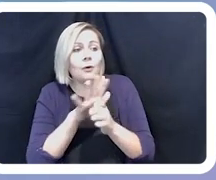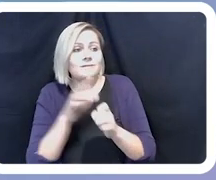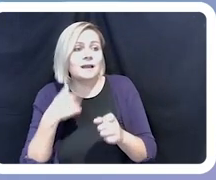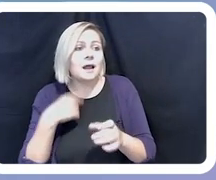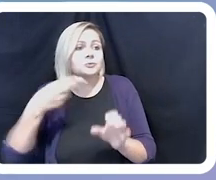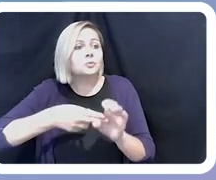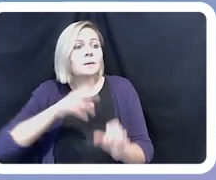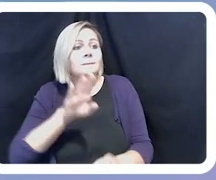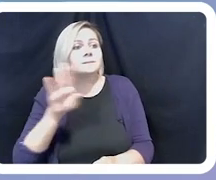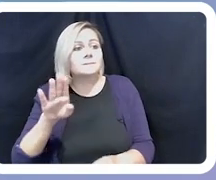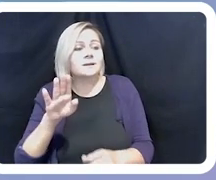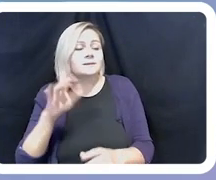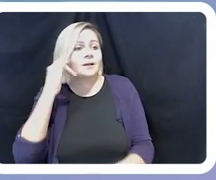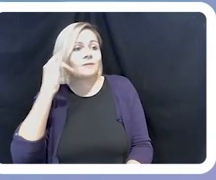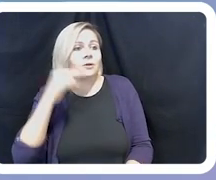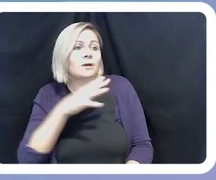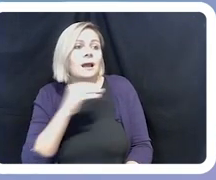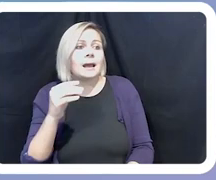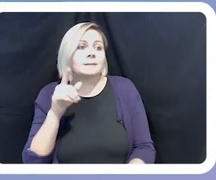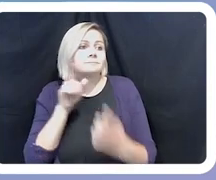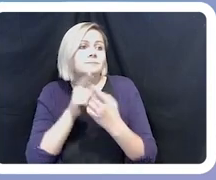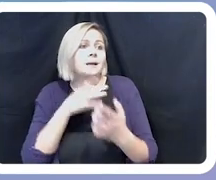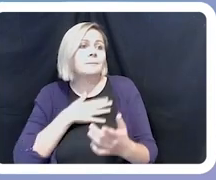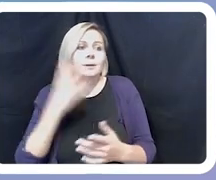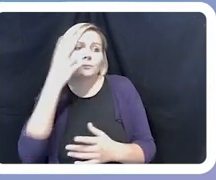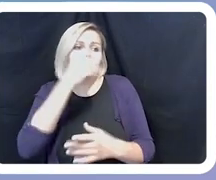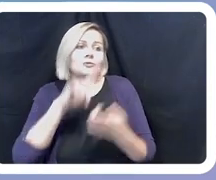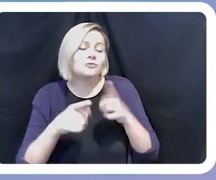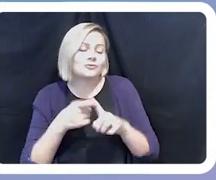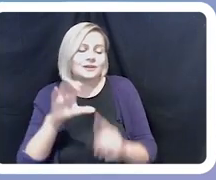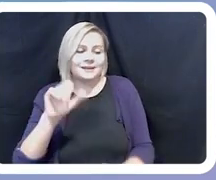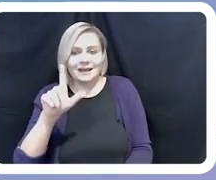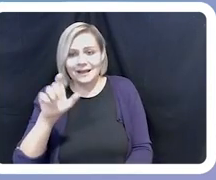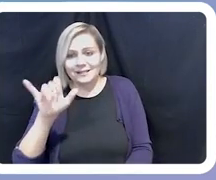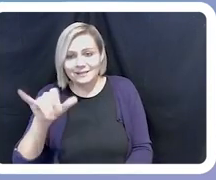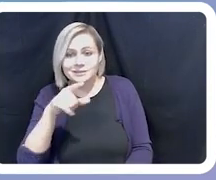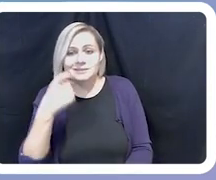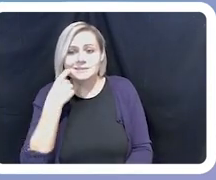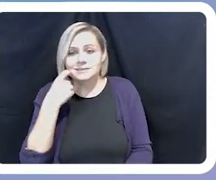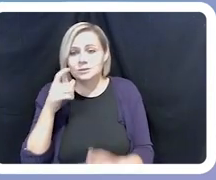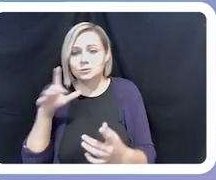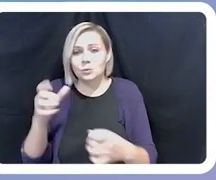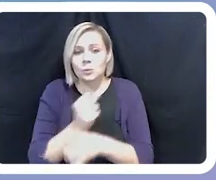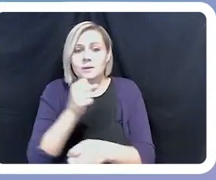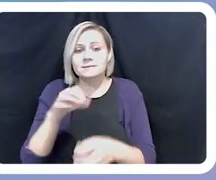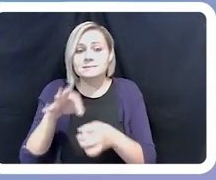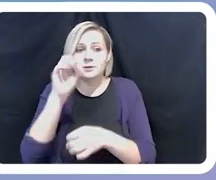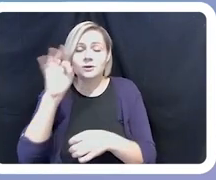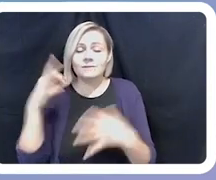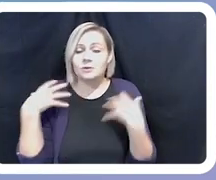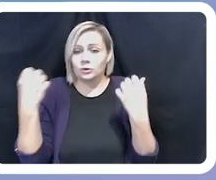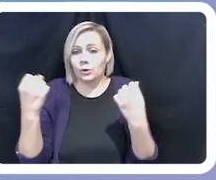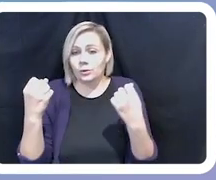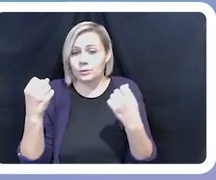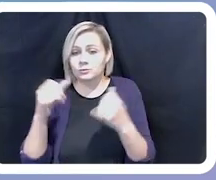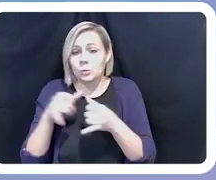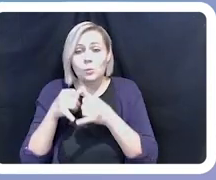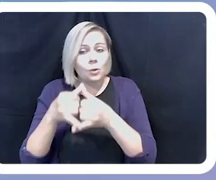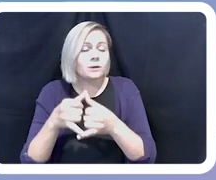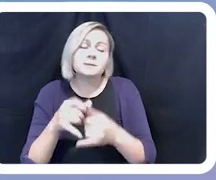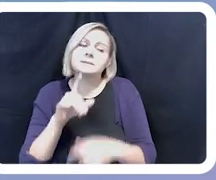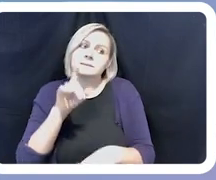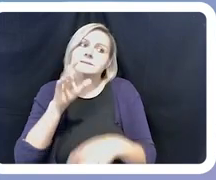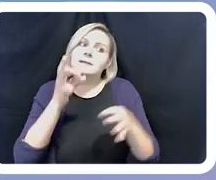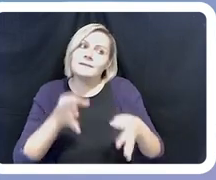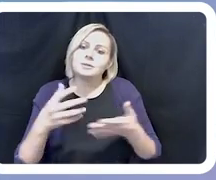during COVID, I joined Best Buddies California and got to meet my beautiful friend Kaylee. Kaylee is incredible. She just won the Spirit of Courage Award